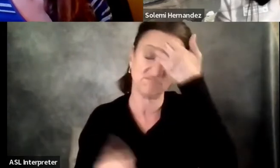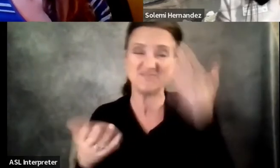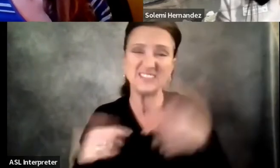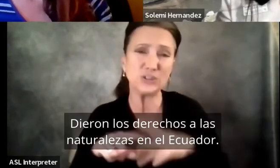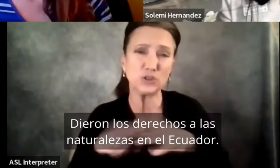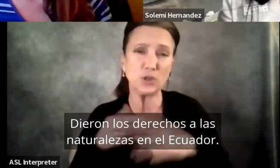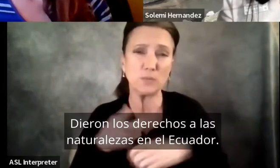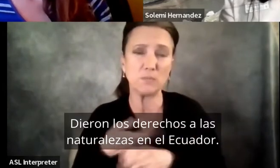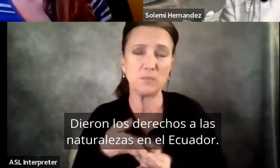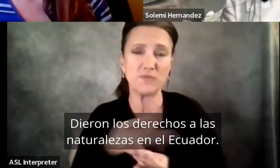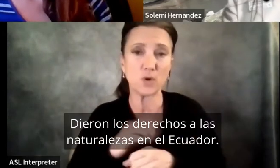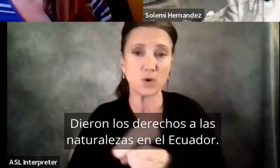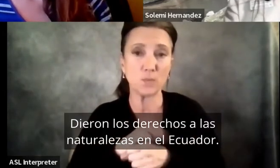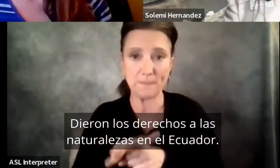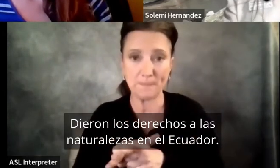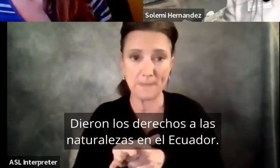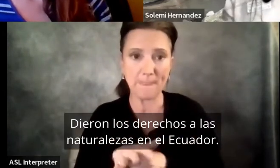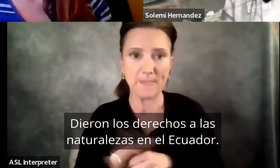They got the rights